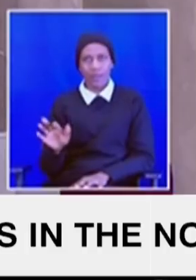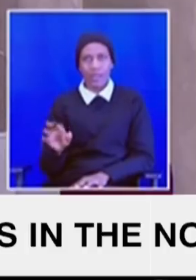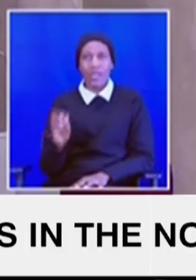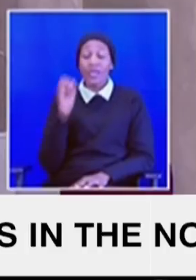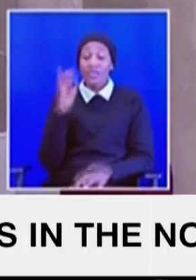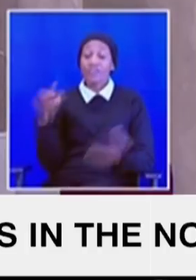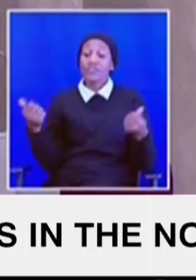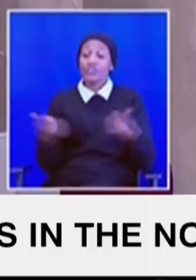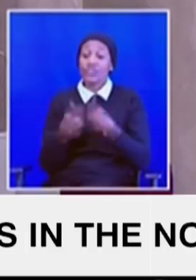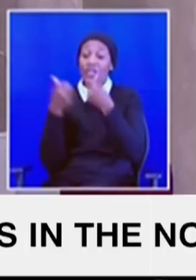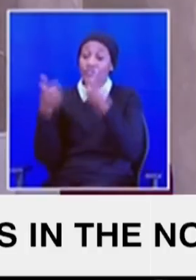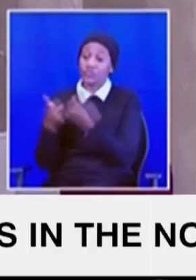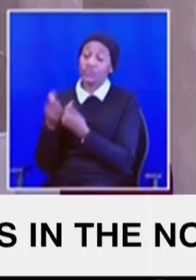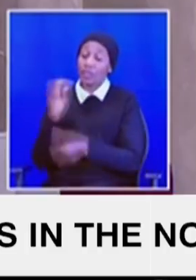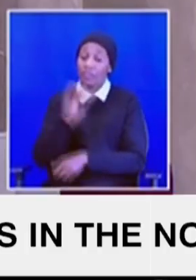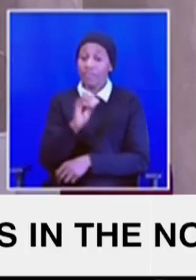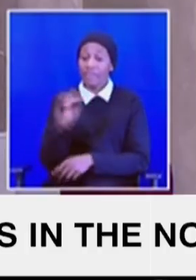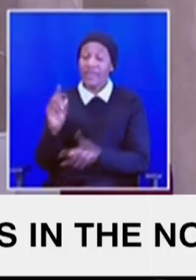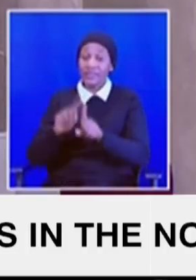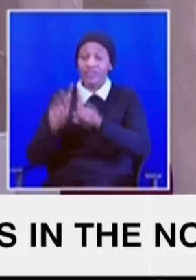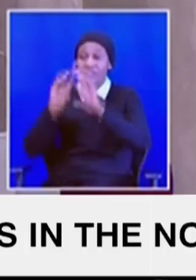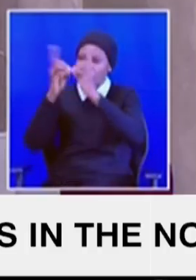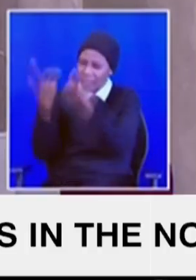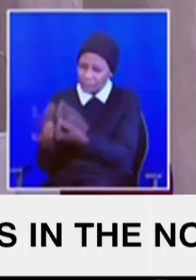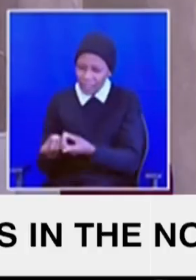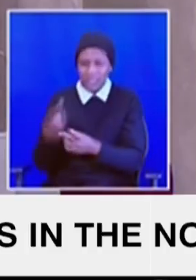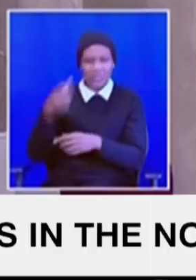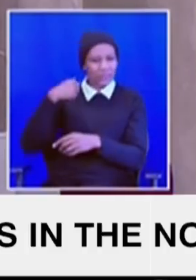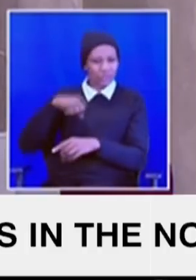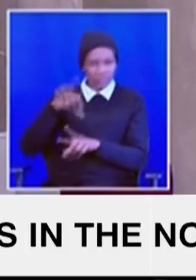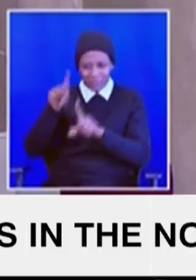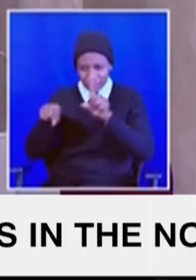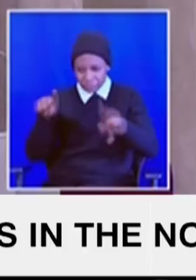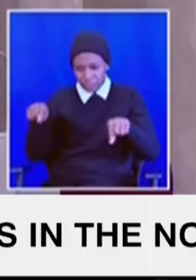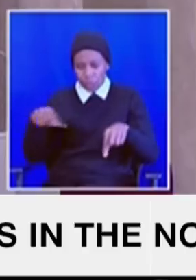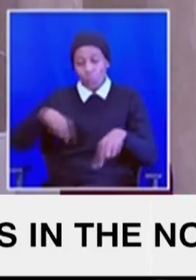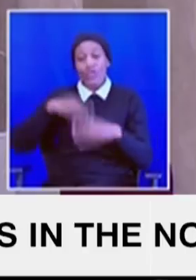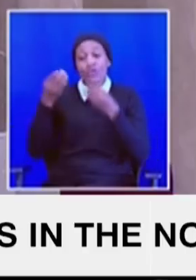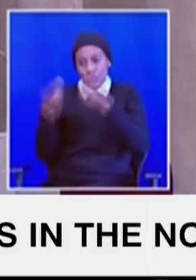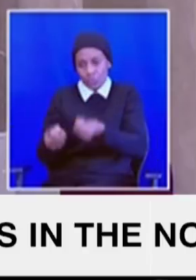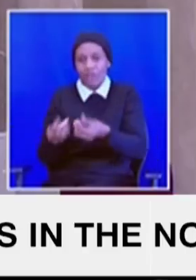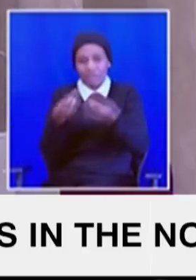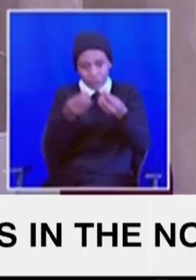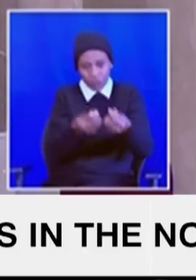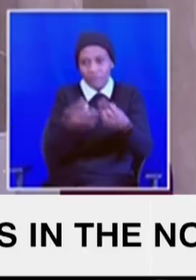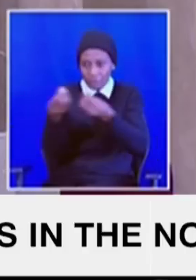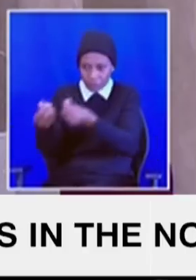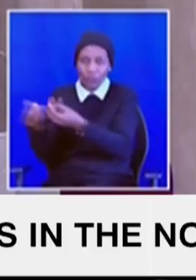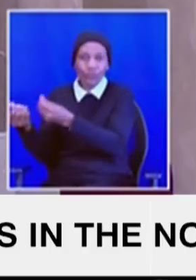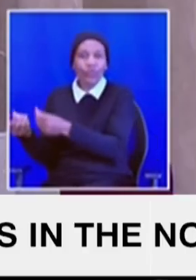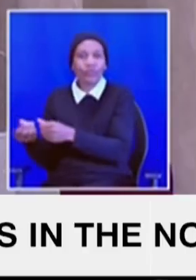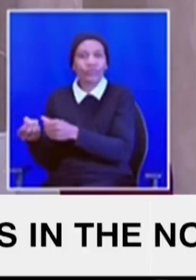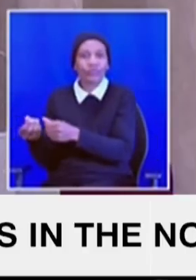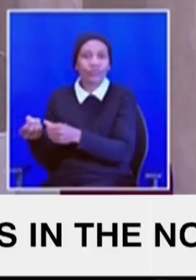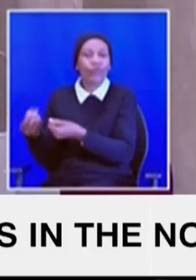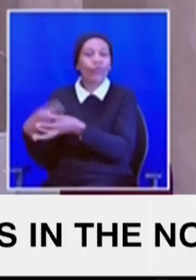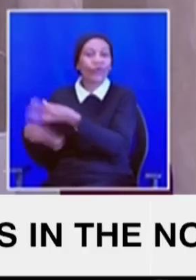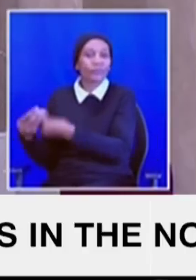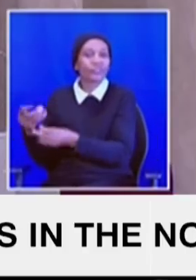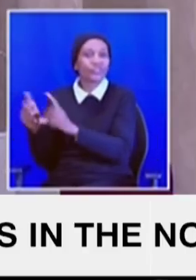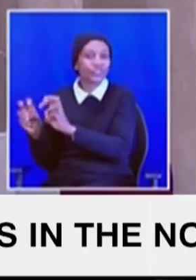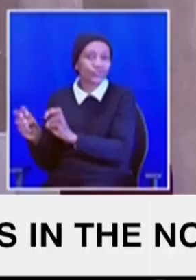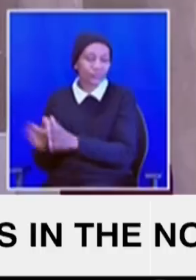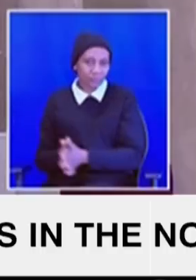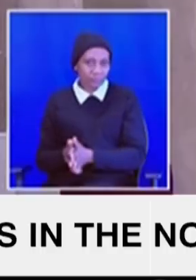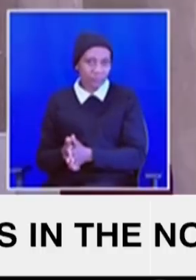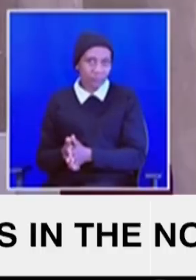in institutions and municipalities, let's deal with those officials that are corrupt.